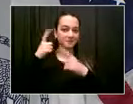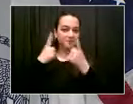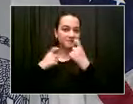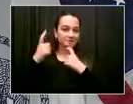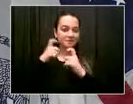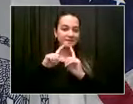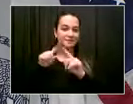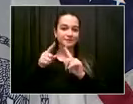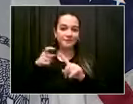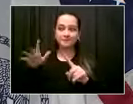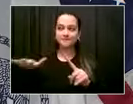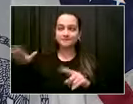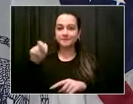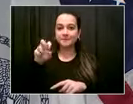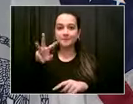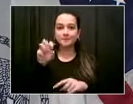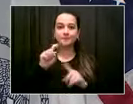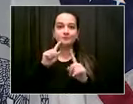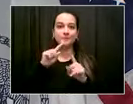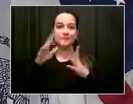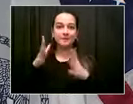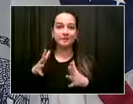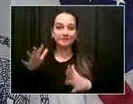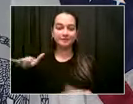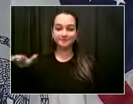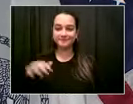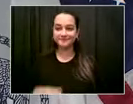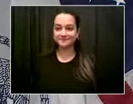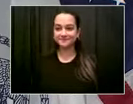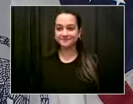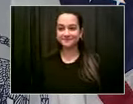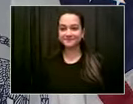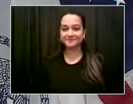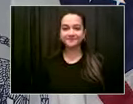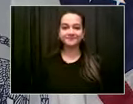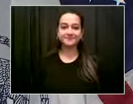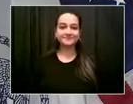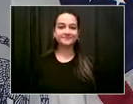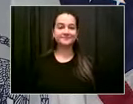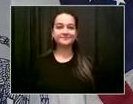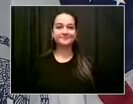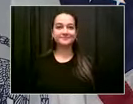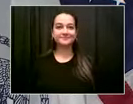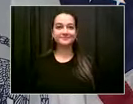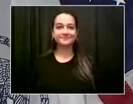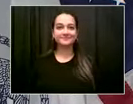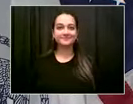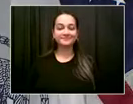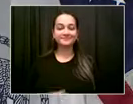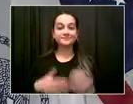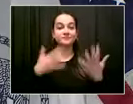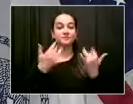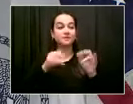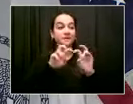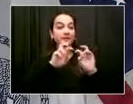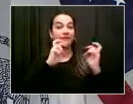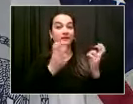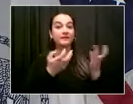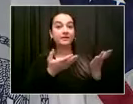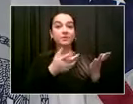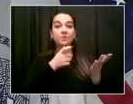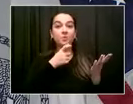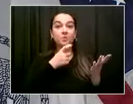me know the name and outlet of each journalist. Good morning. We will now begin our Q&A. As a reminder, we are joined